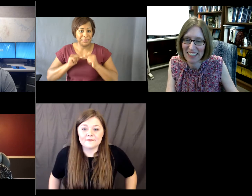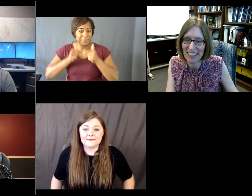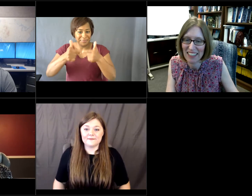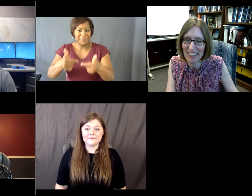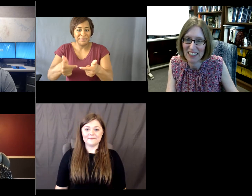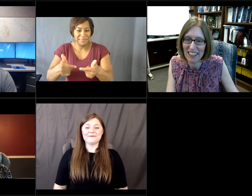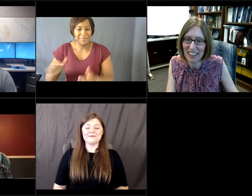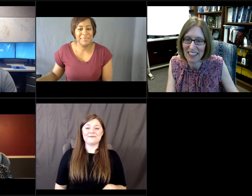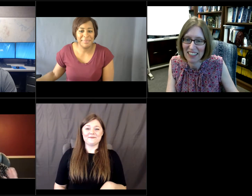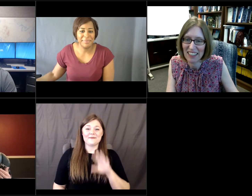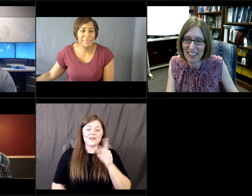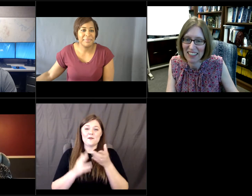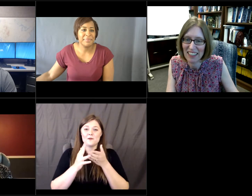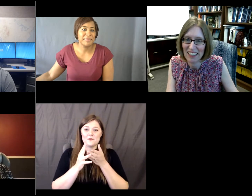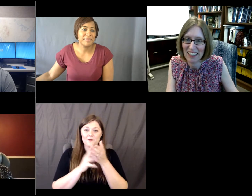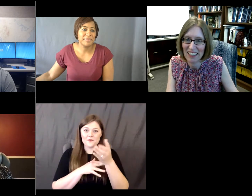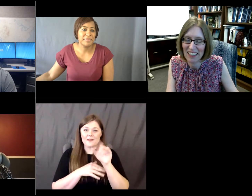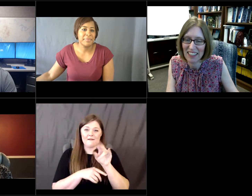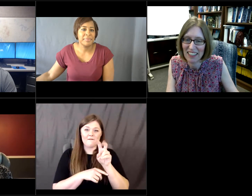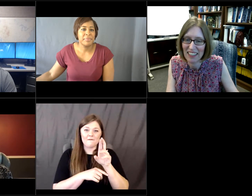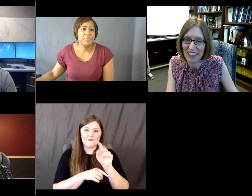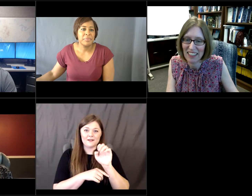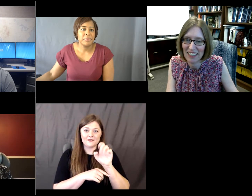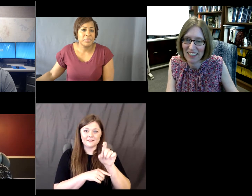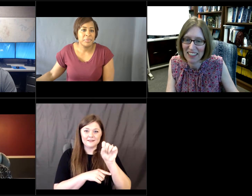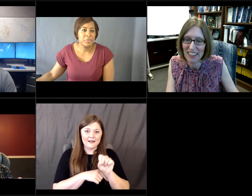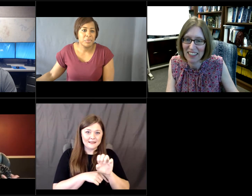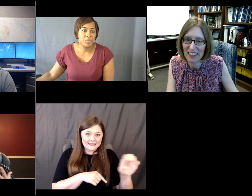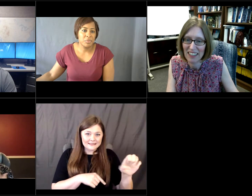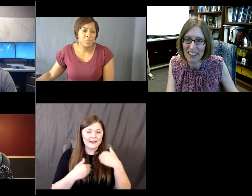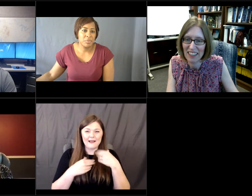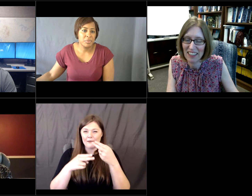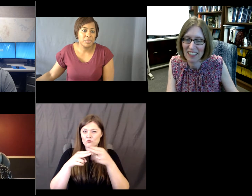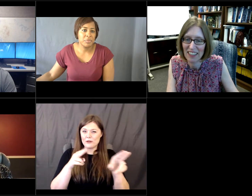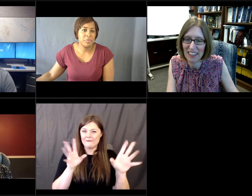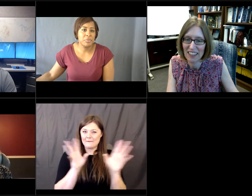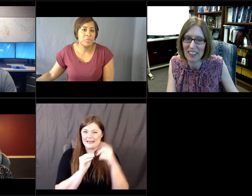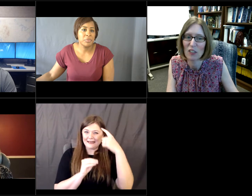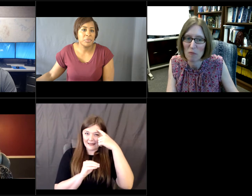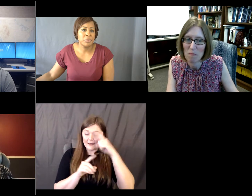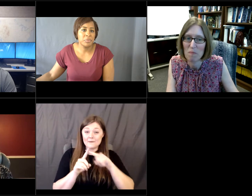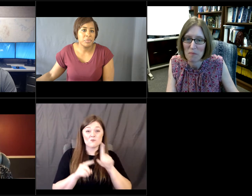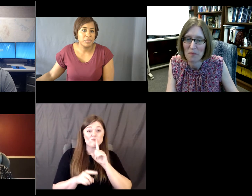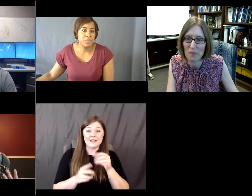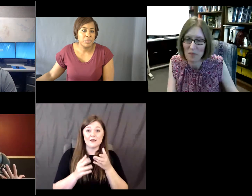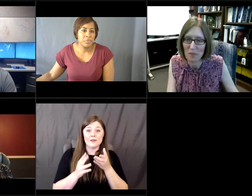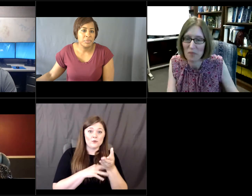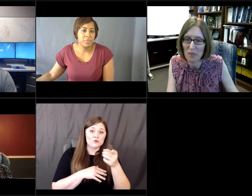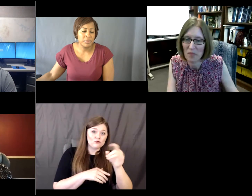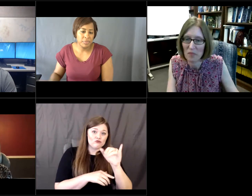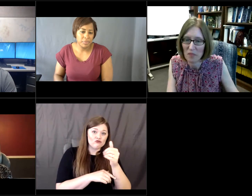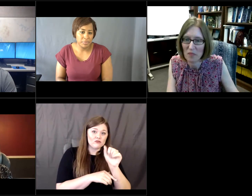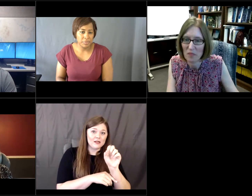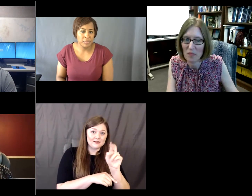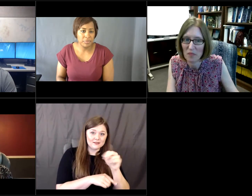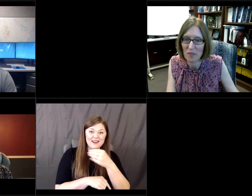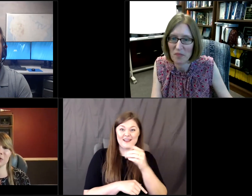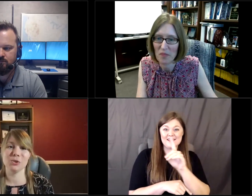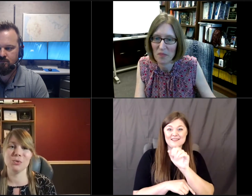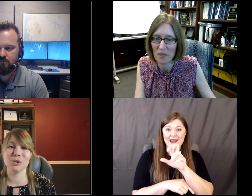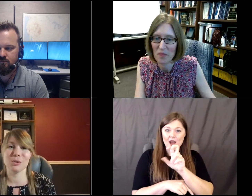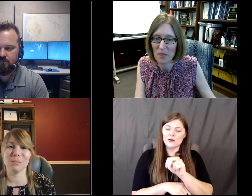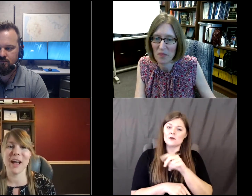I think there was just a brief meeting, but really through Jason and Darren, where I got to know you better and really